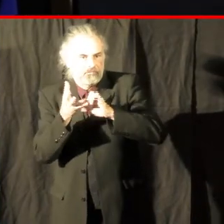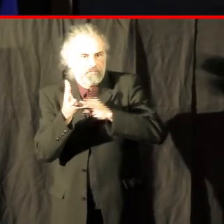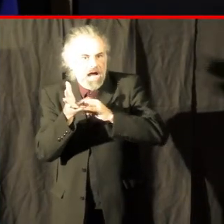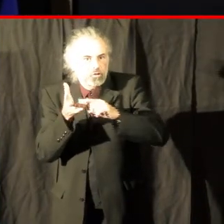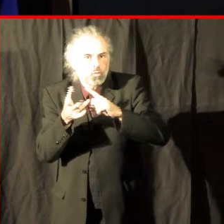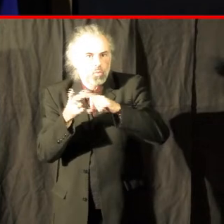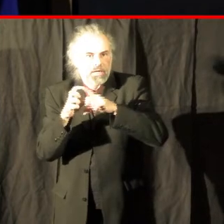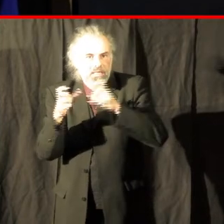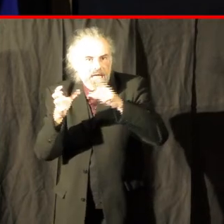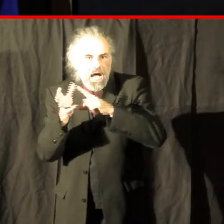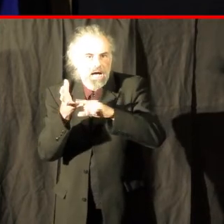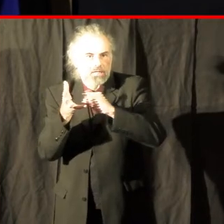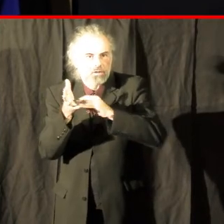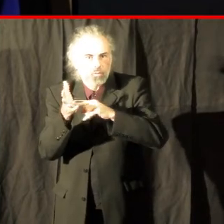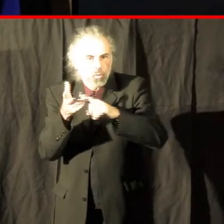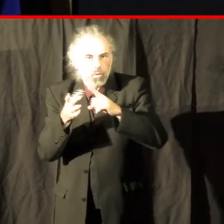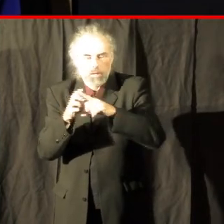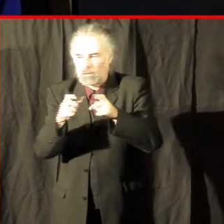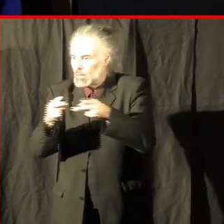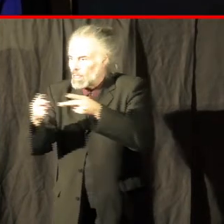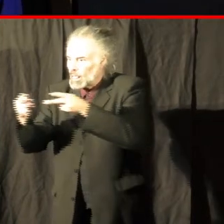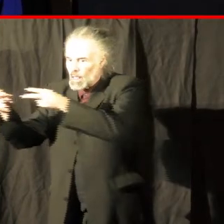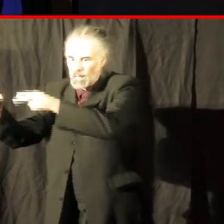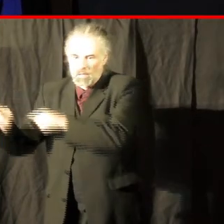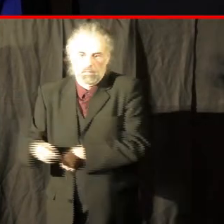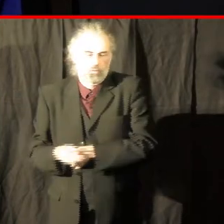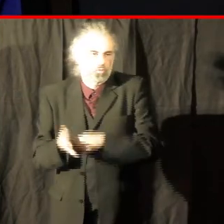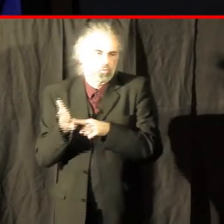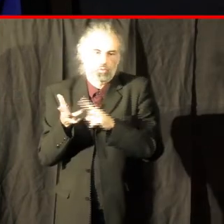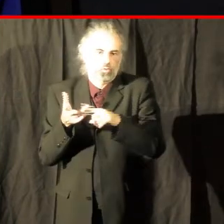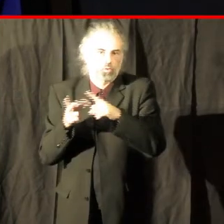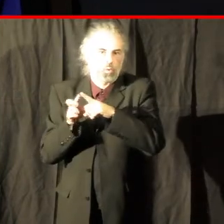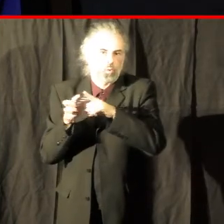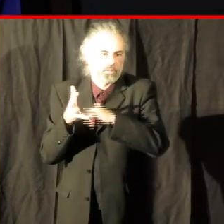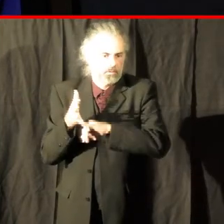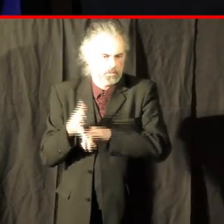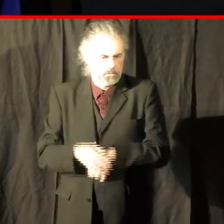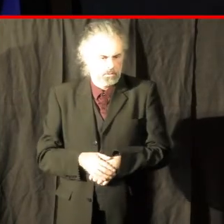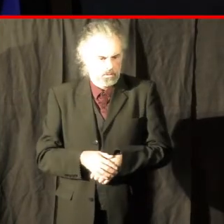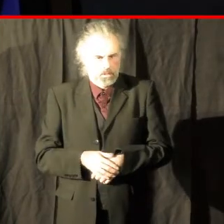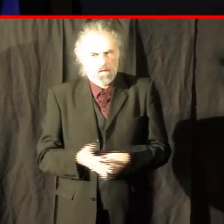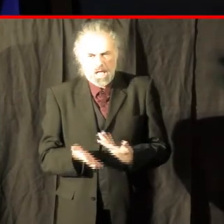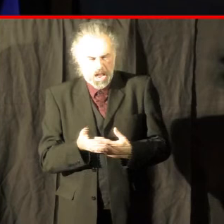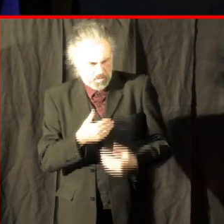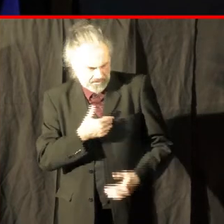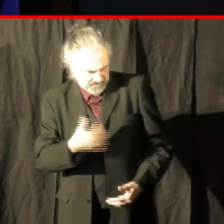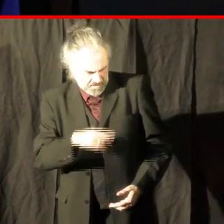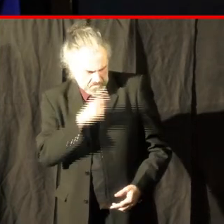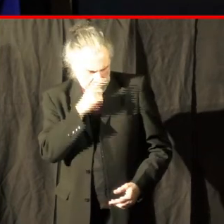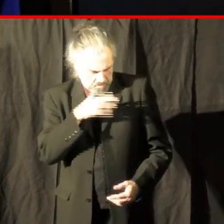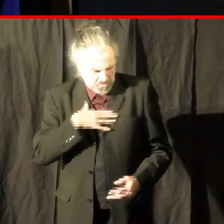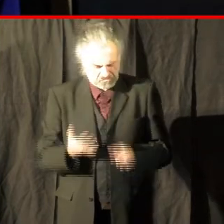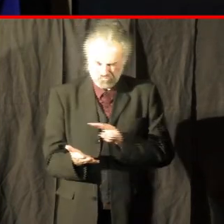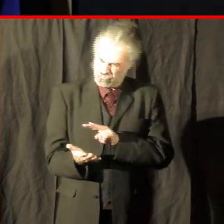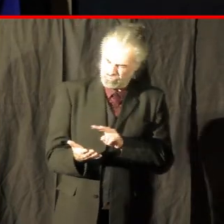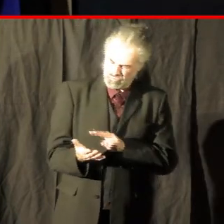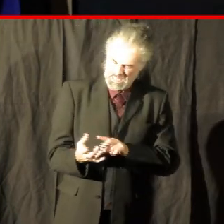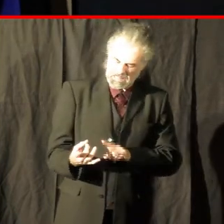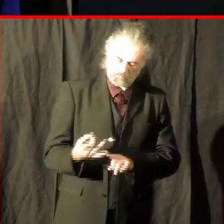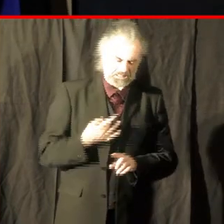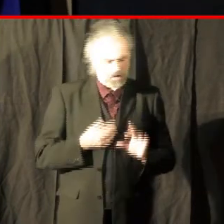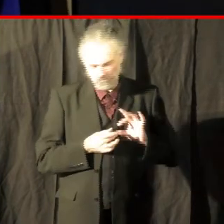lastoids... and toids. Okay. How does it affect people? People want to read about themselves.